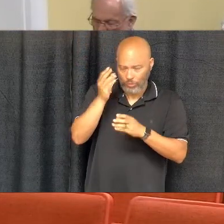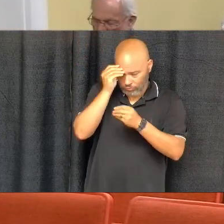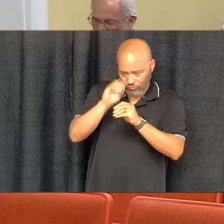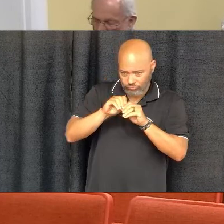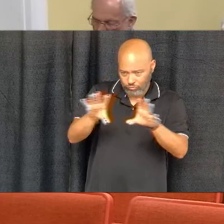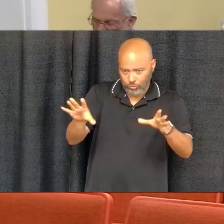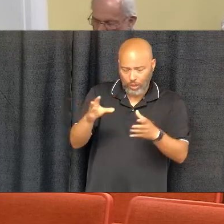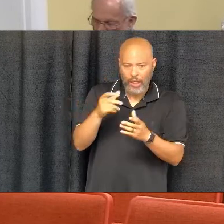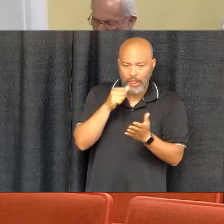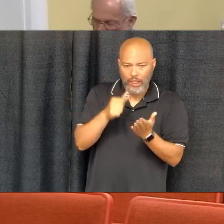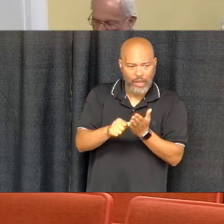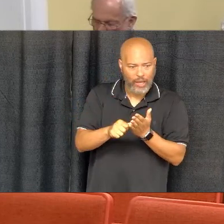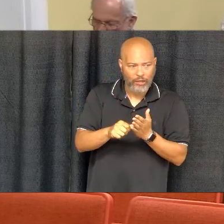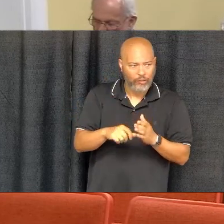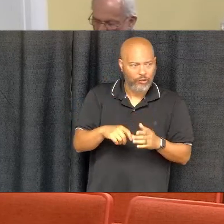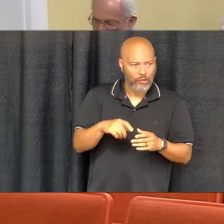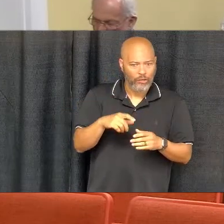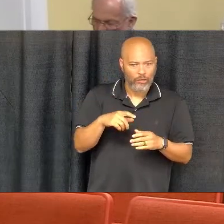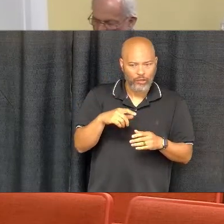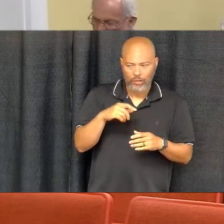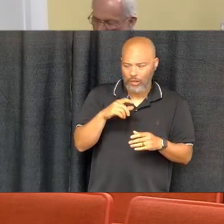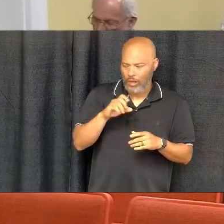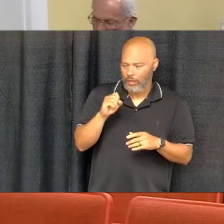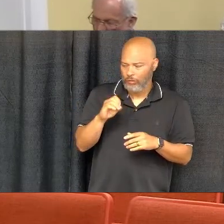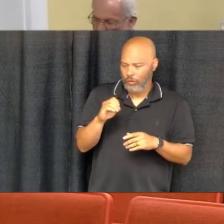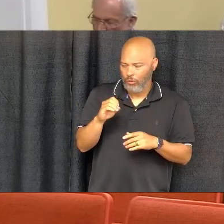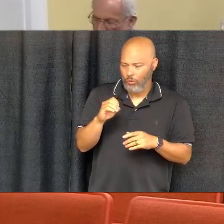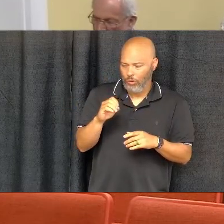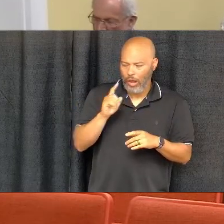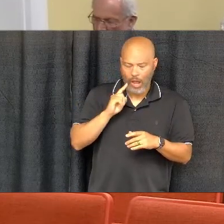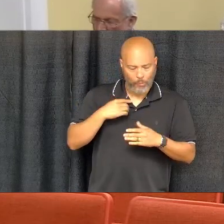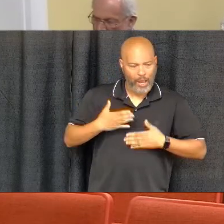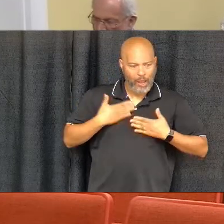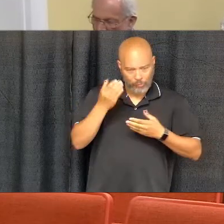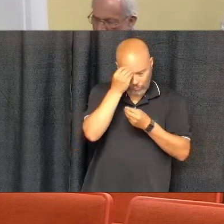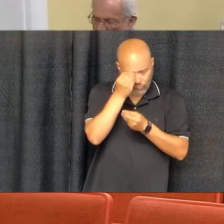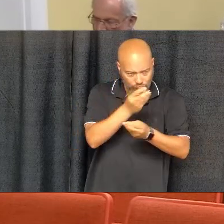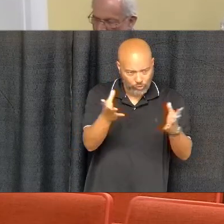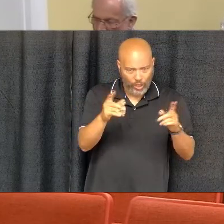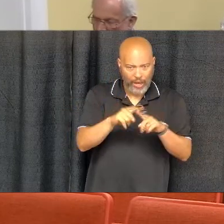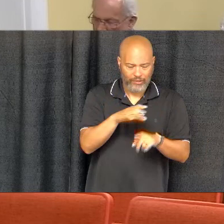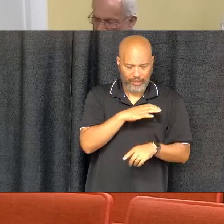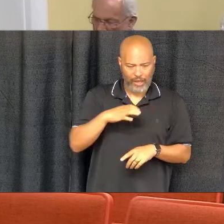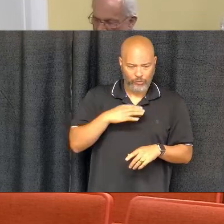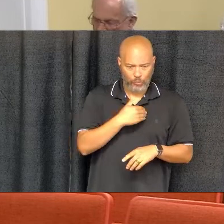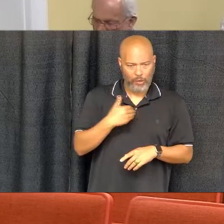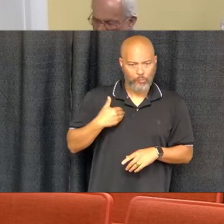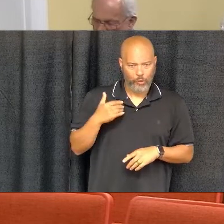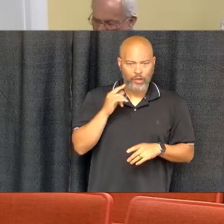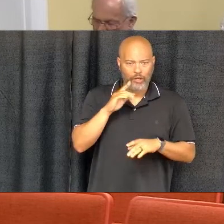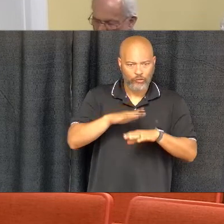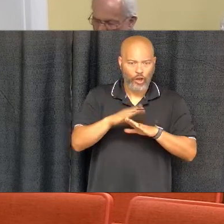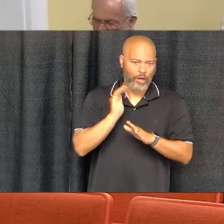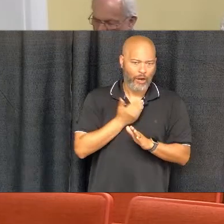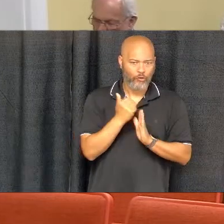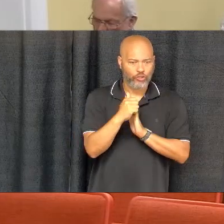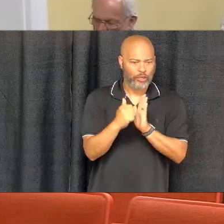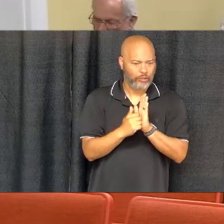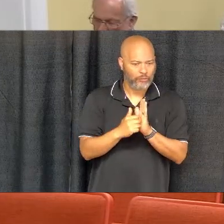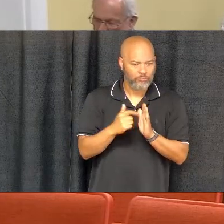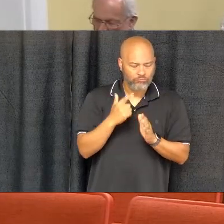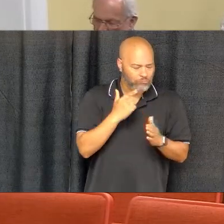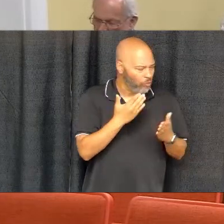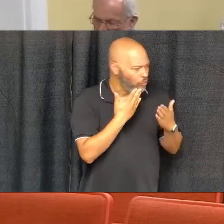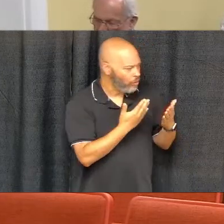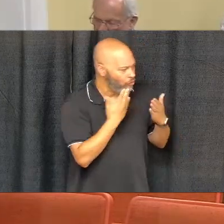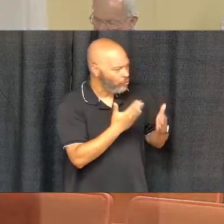agenda. It does not get assigned for a site plan. I'll be happy to let you know as the council member there that it is on the agenda. please, thank you.